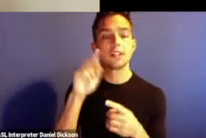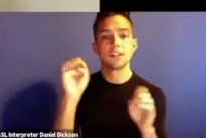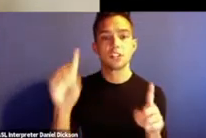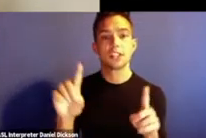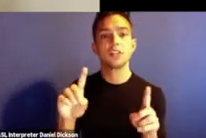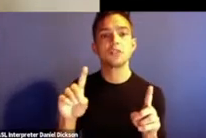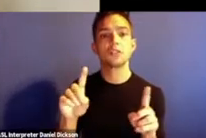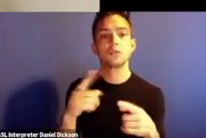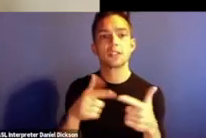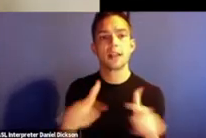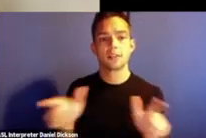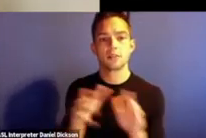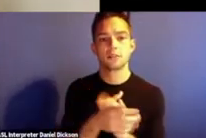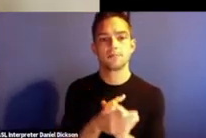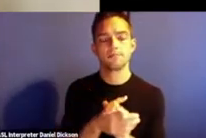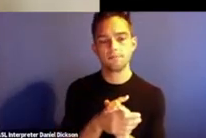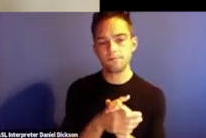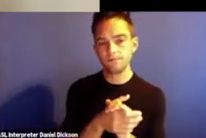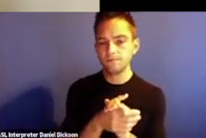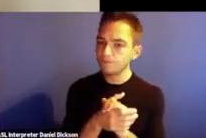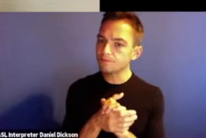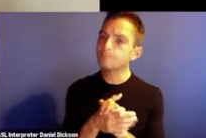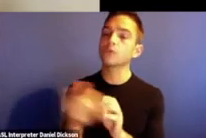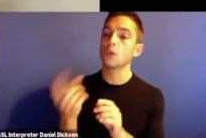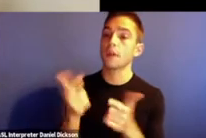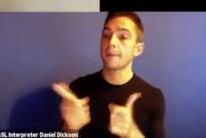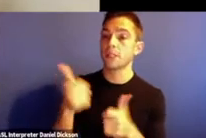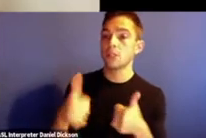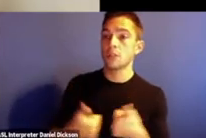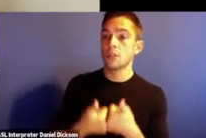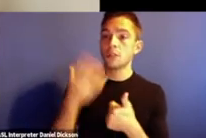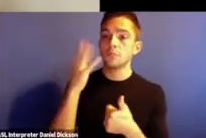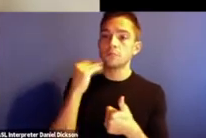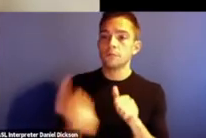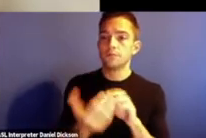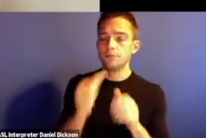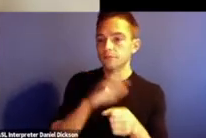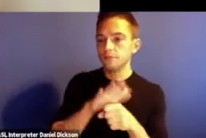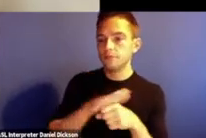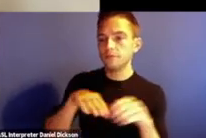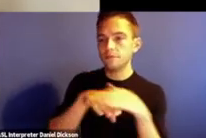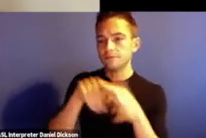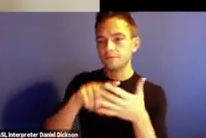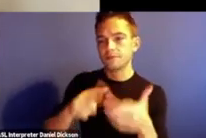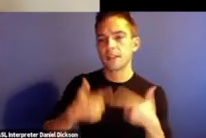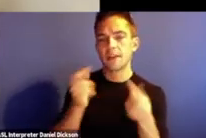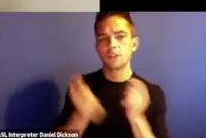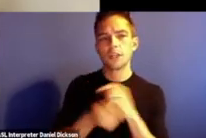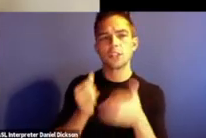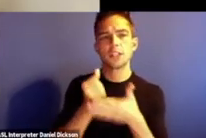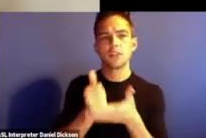with sign language. One of the biggest challenges we face is insufficient access to these life-changing